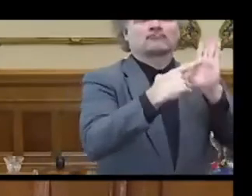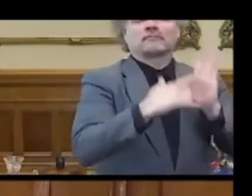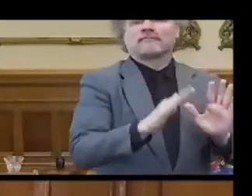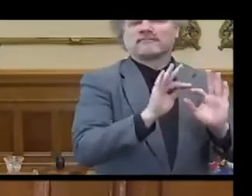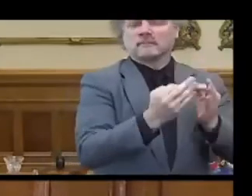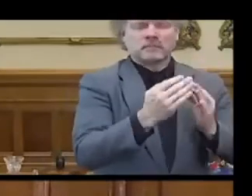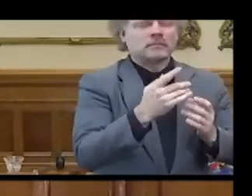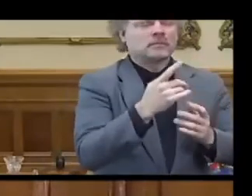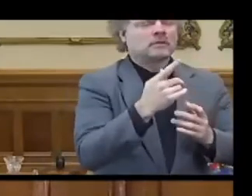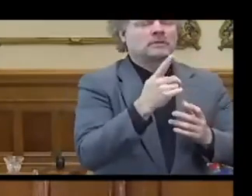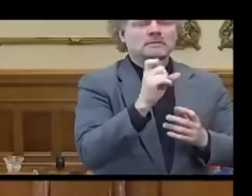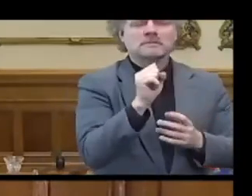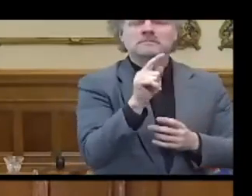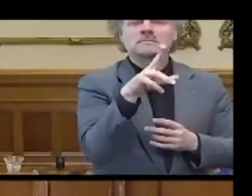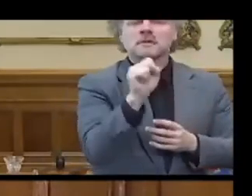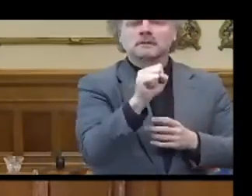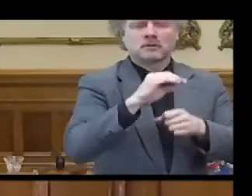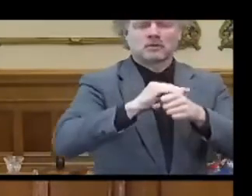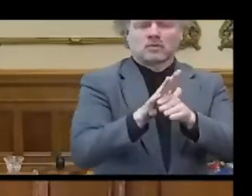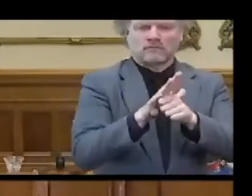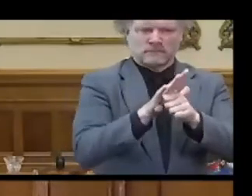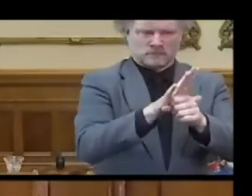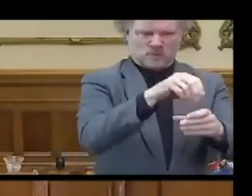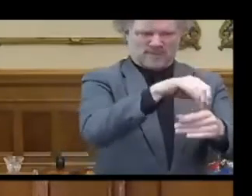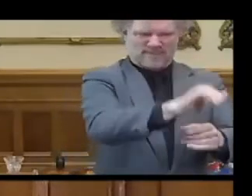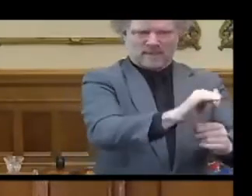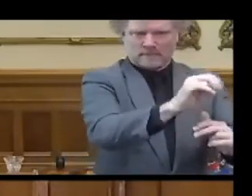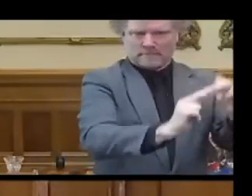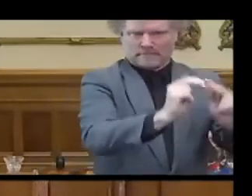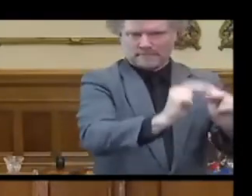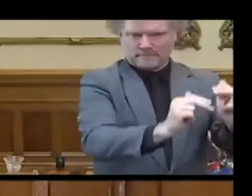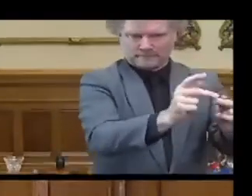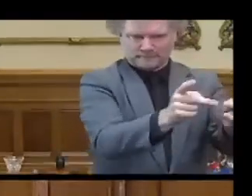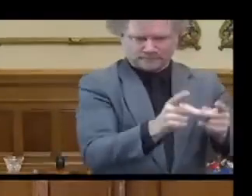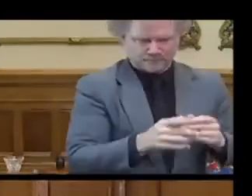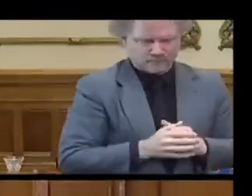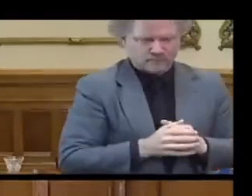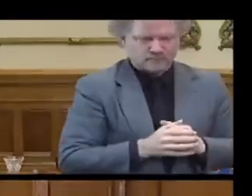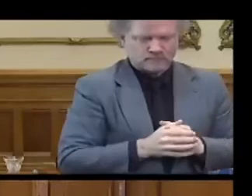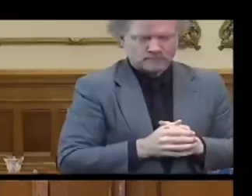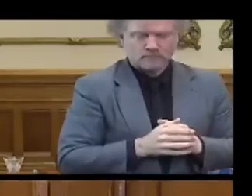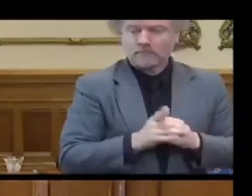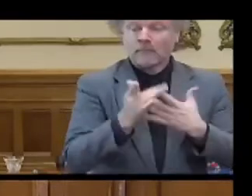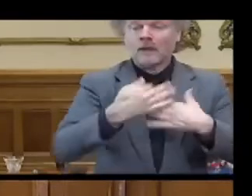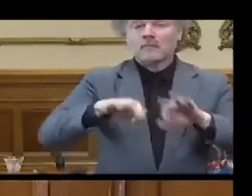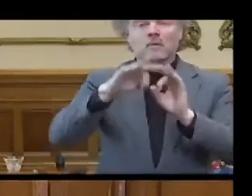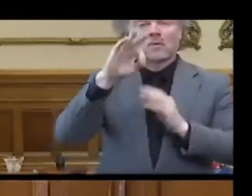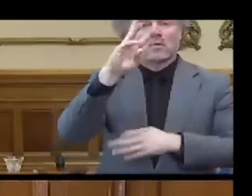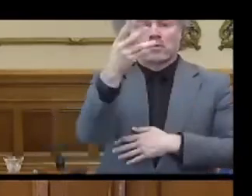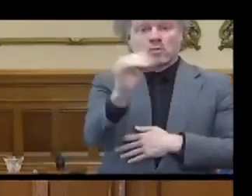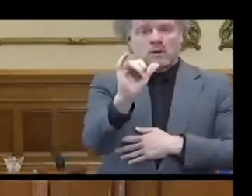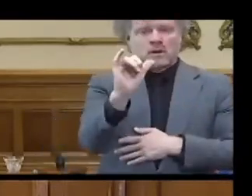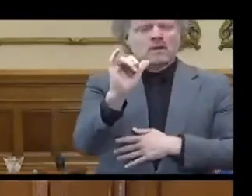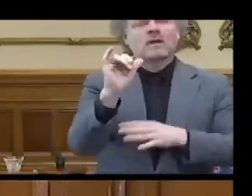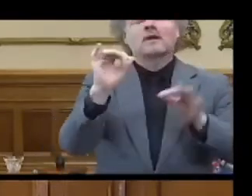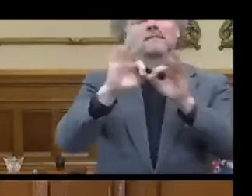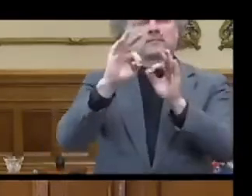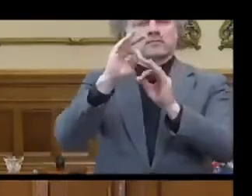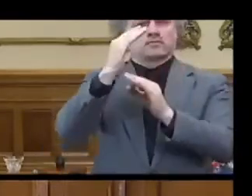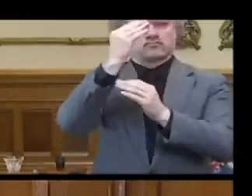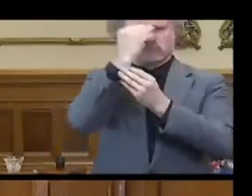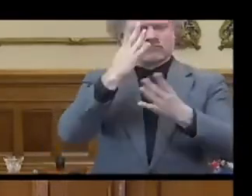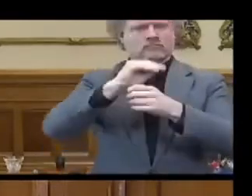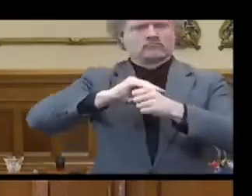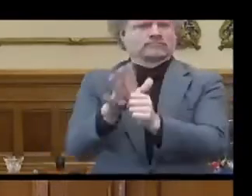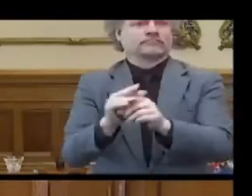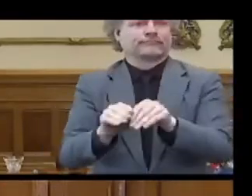what the status of COVID in that facility is. And the reason that's really important is it's important to know when there's an outbreak. And in many ways, that's